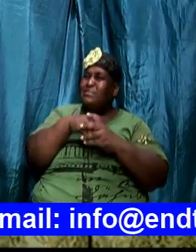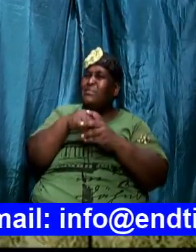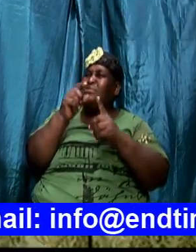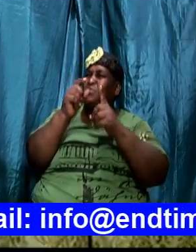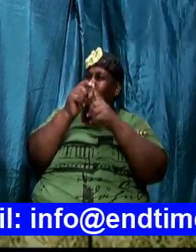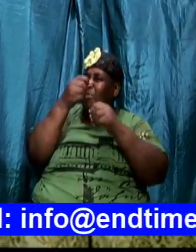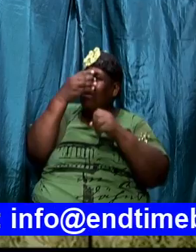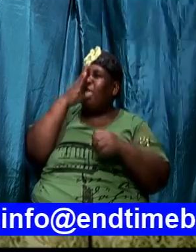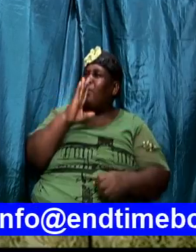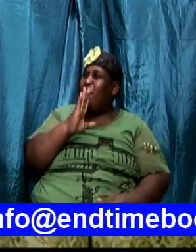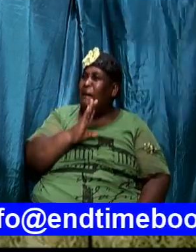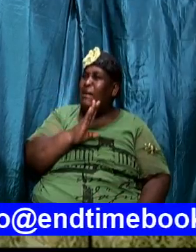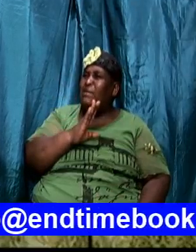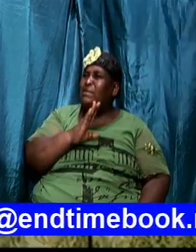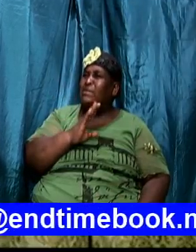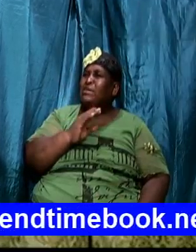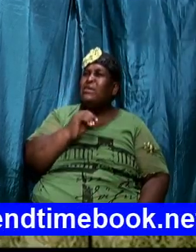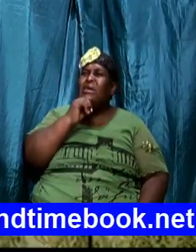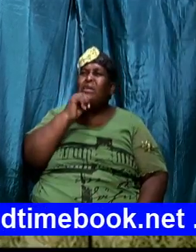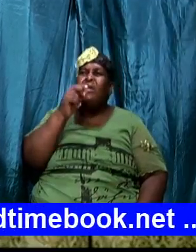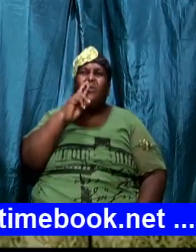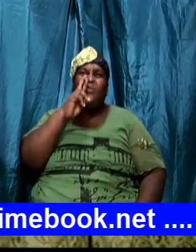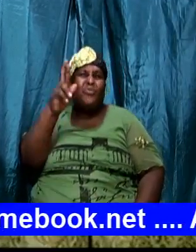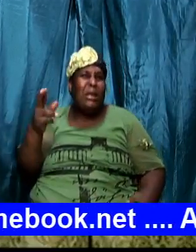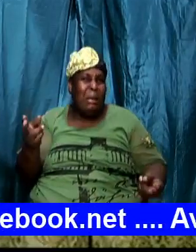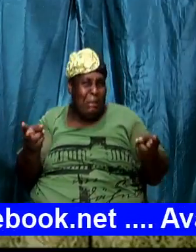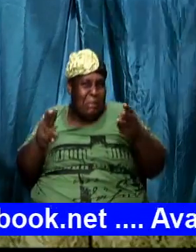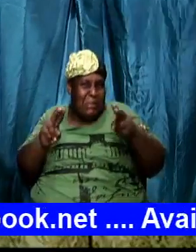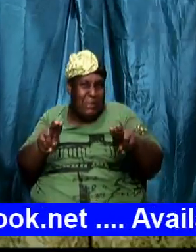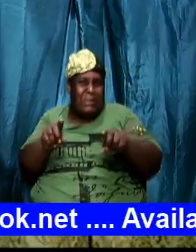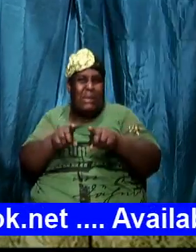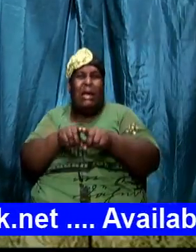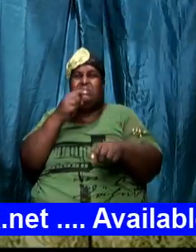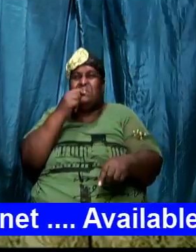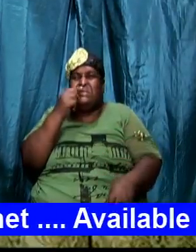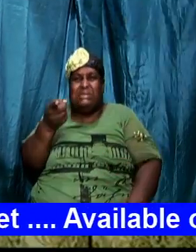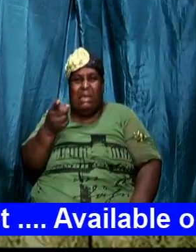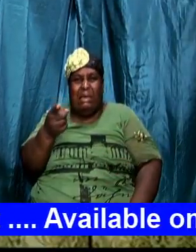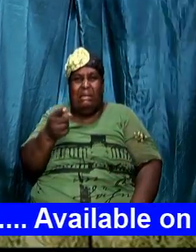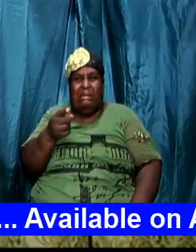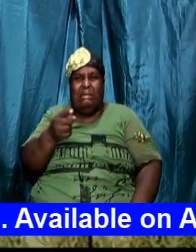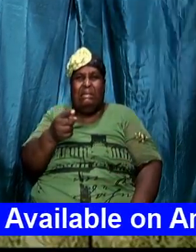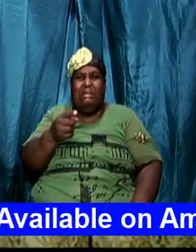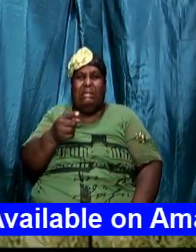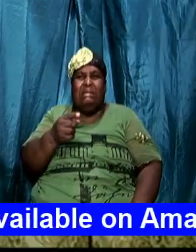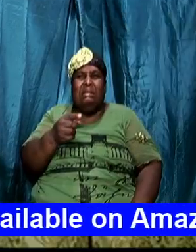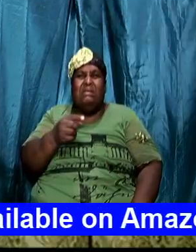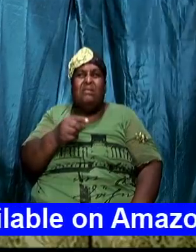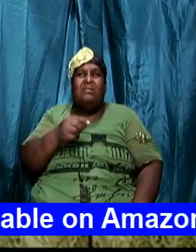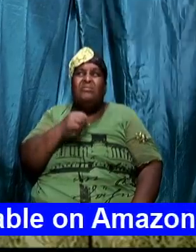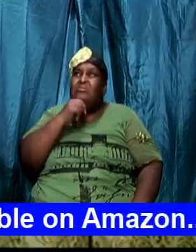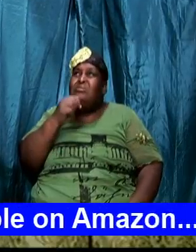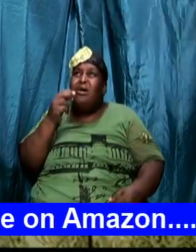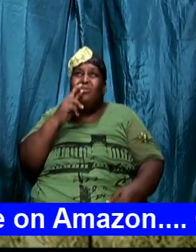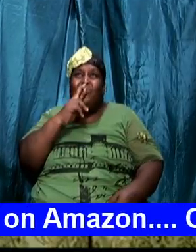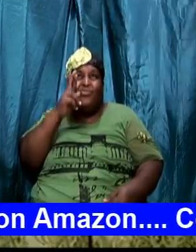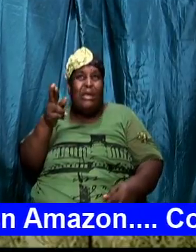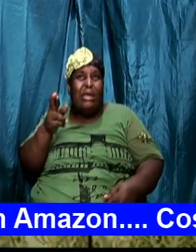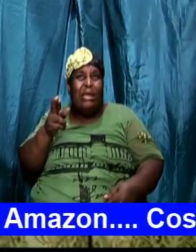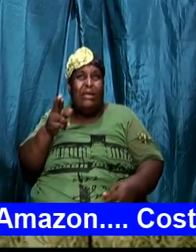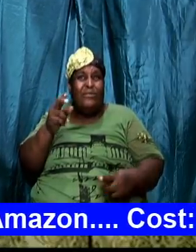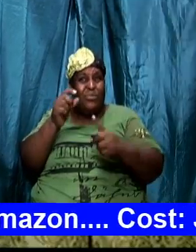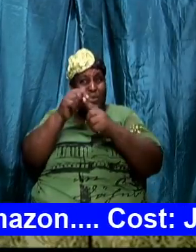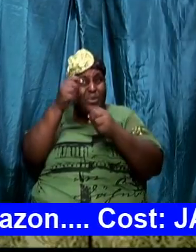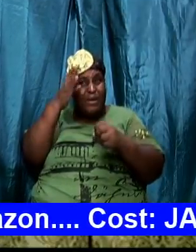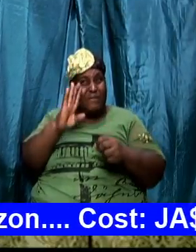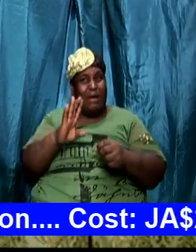of Almighty God will not really happen as it says. It is not really the word of God.